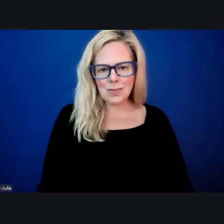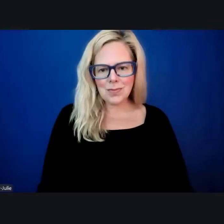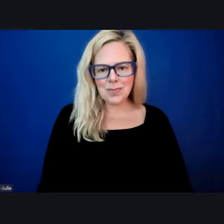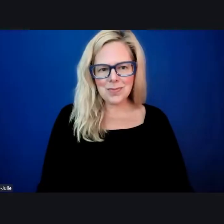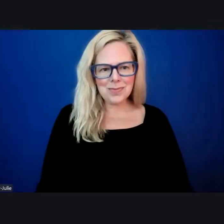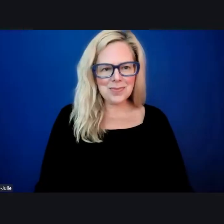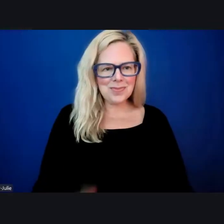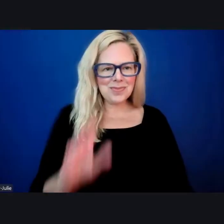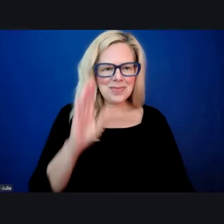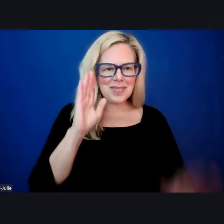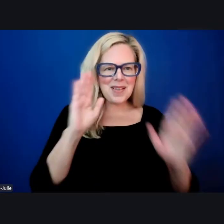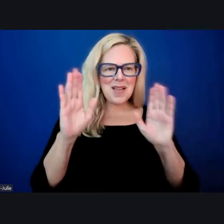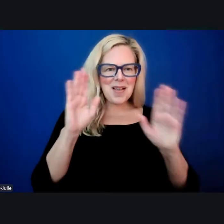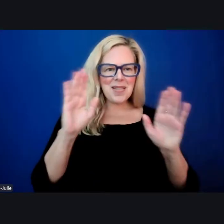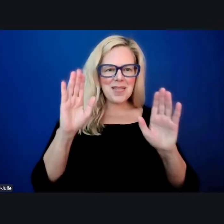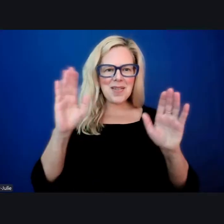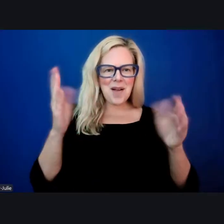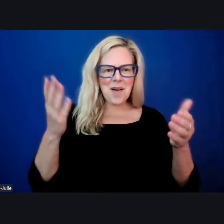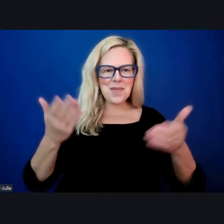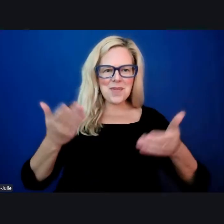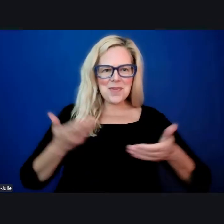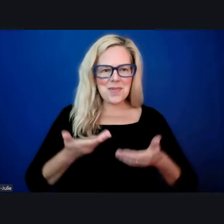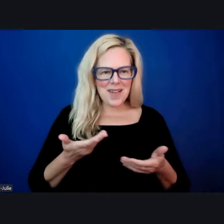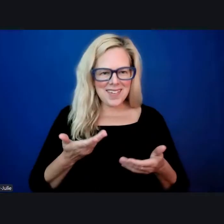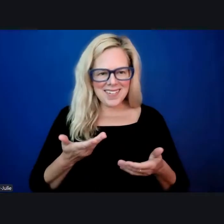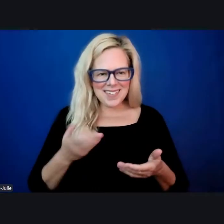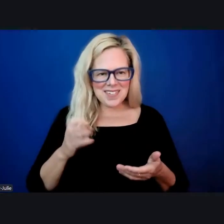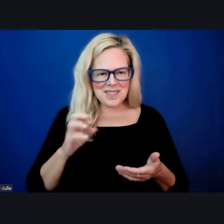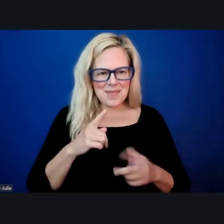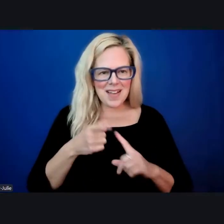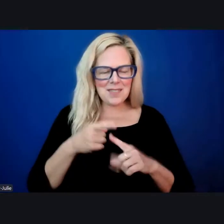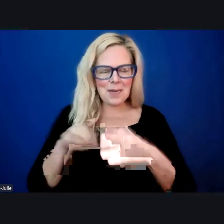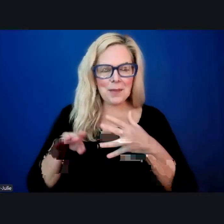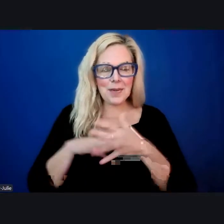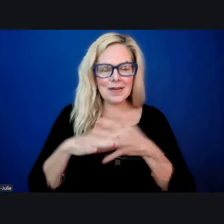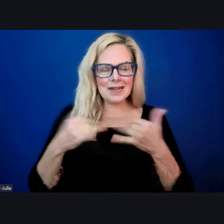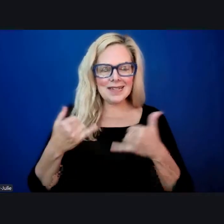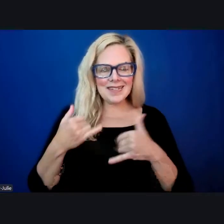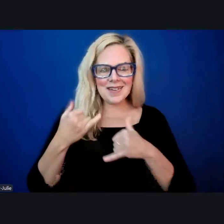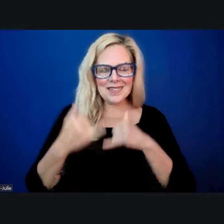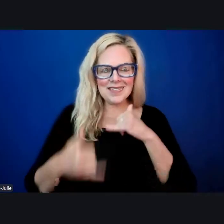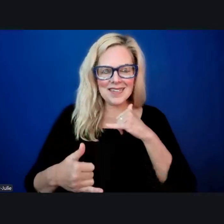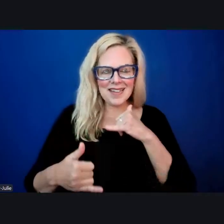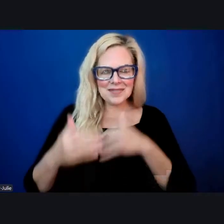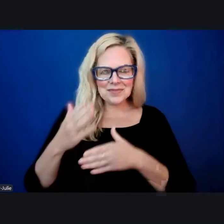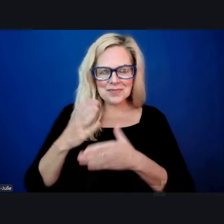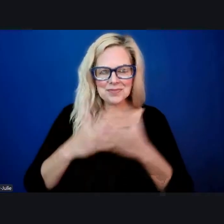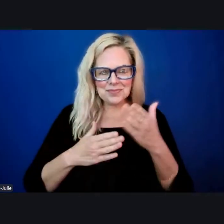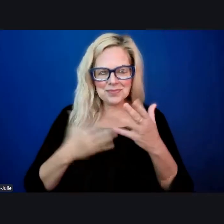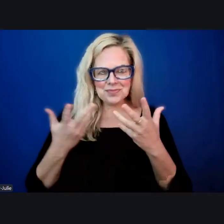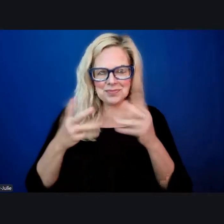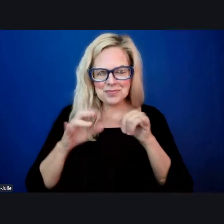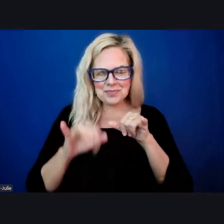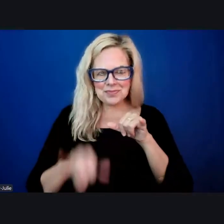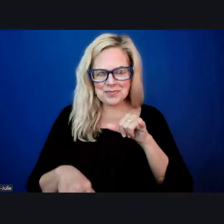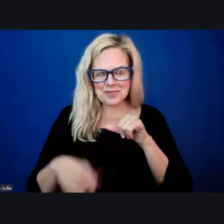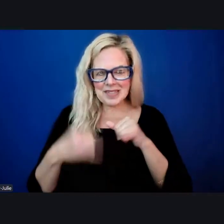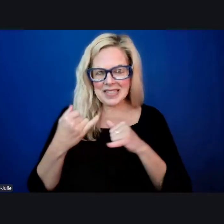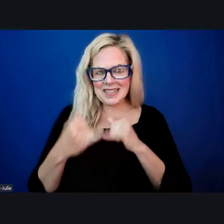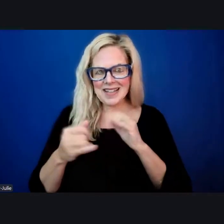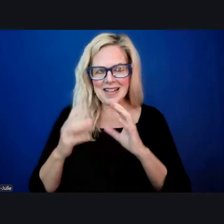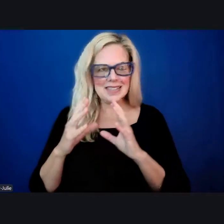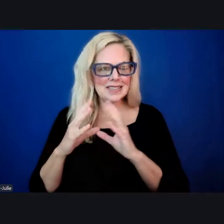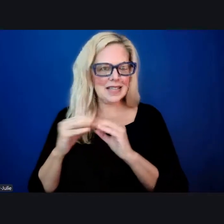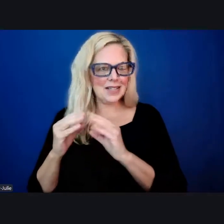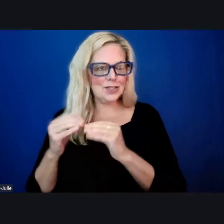Hi, everyone. Welcome back from the break. We're in the home stretch now, and you're definitely going to want to hang out for these last couple of sessions. We've got some really